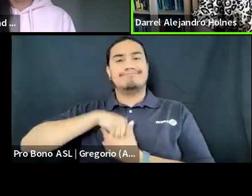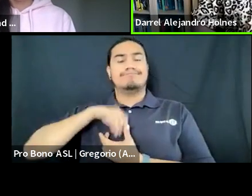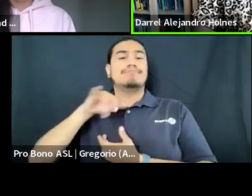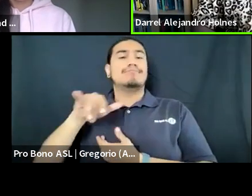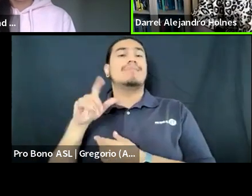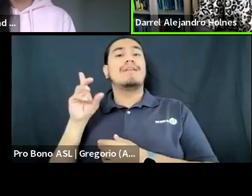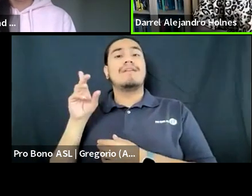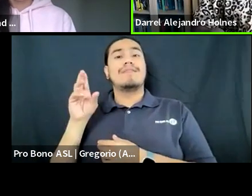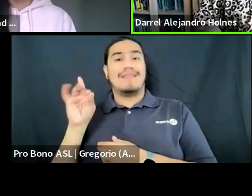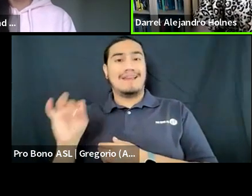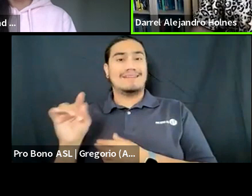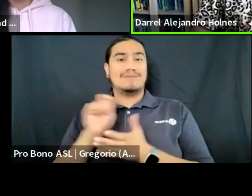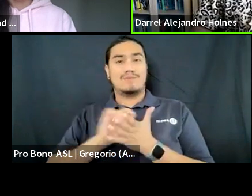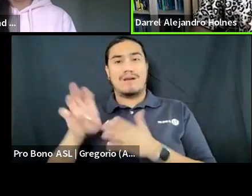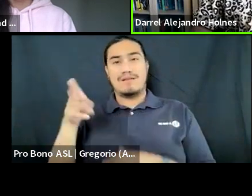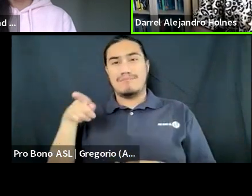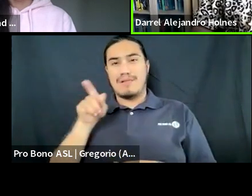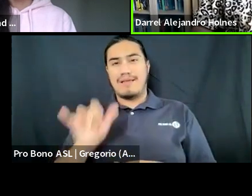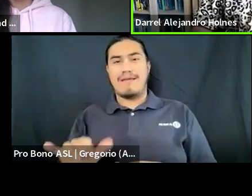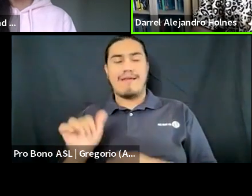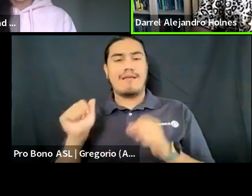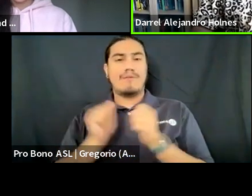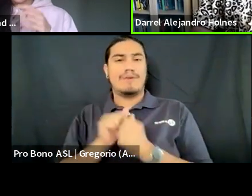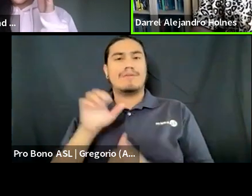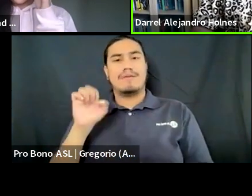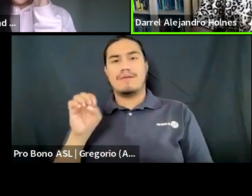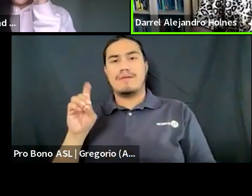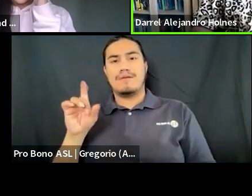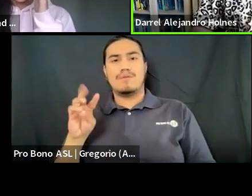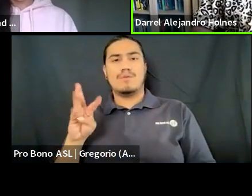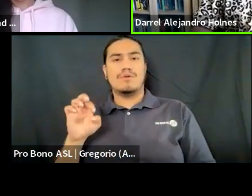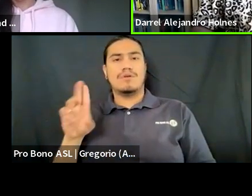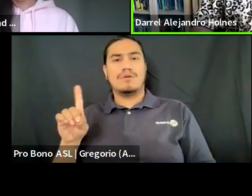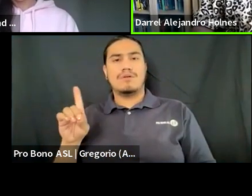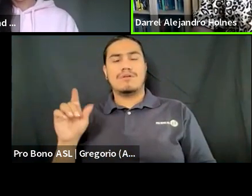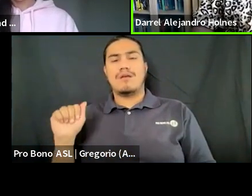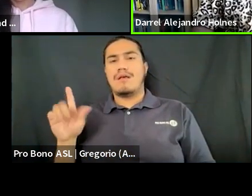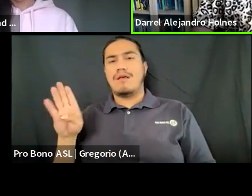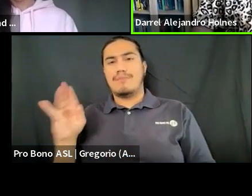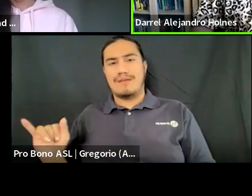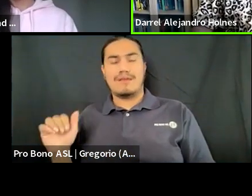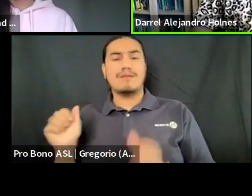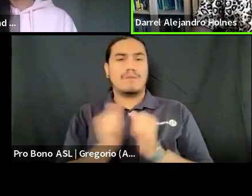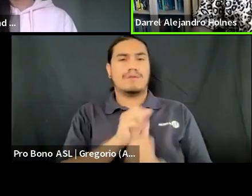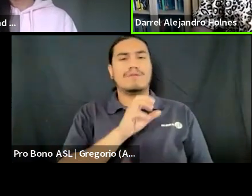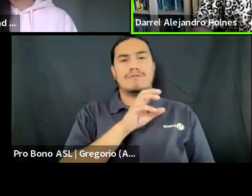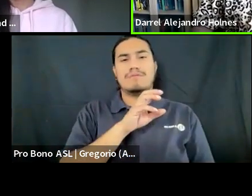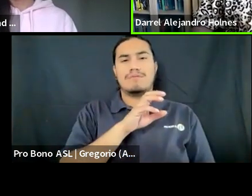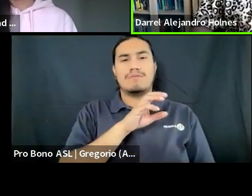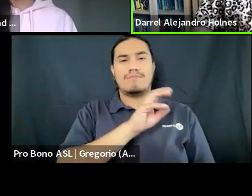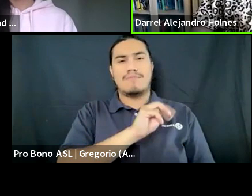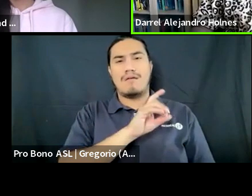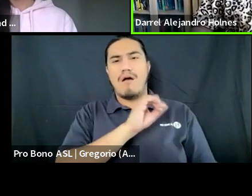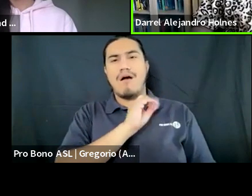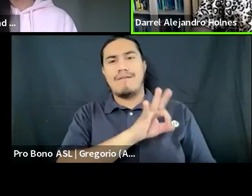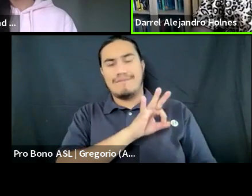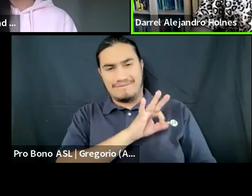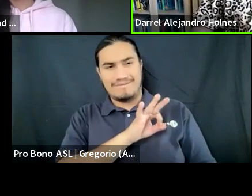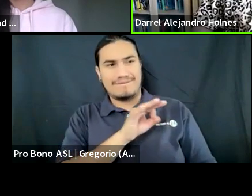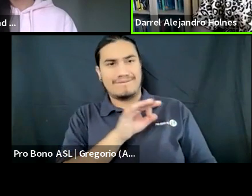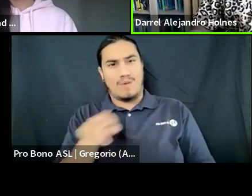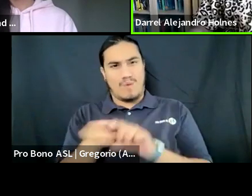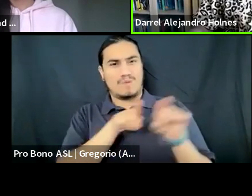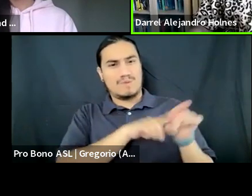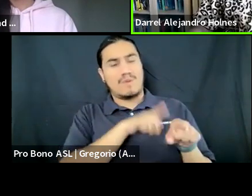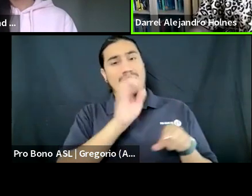in the Edward Albee workshop under the guidance of Mark Medoff. And that play ended up participating in the